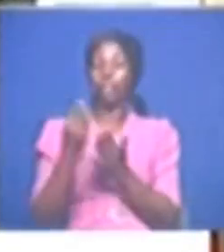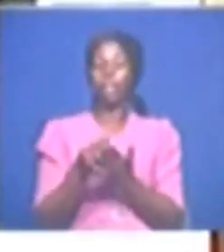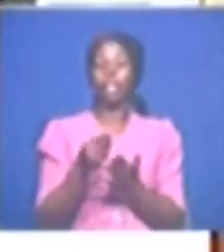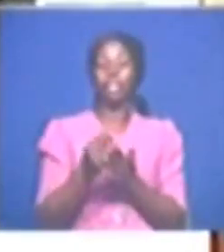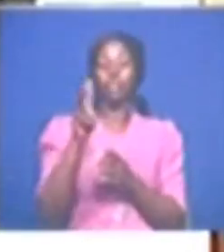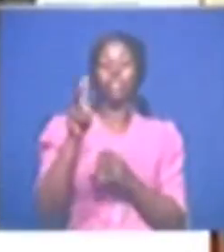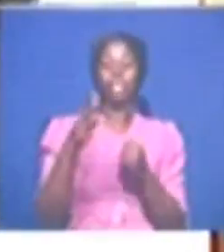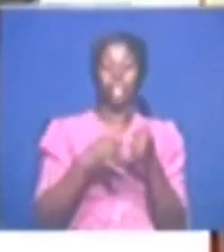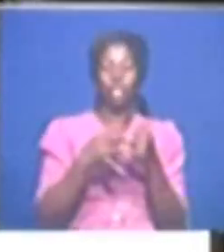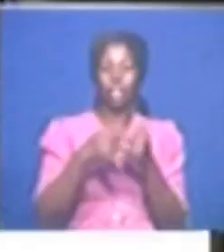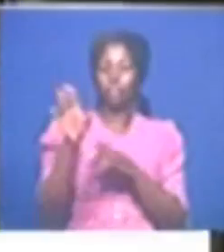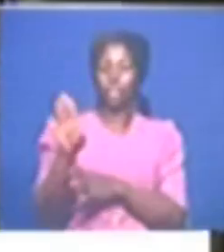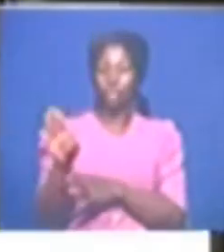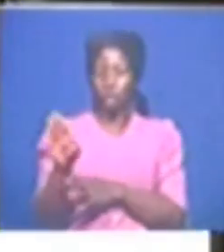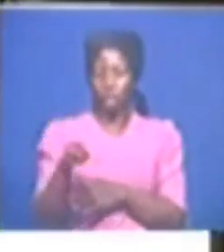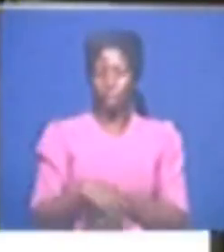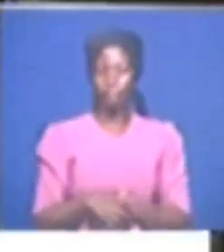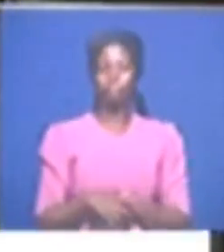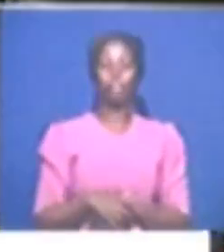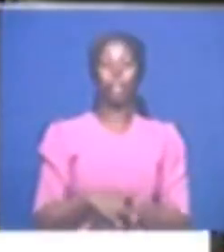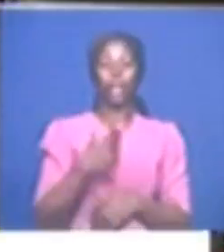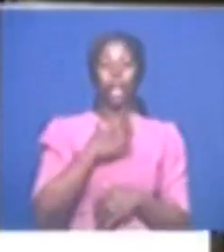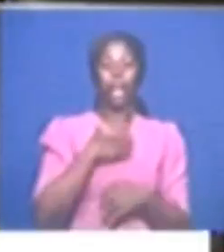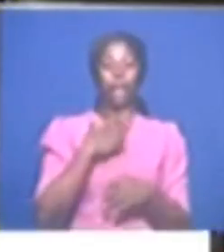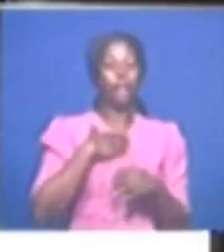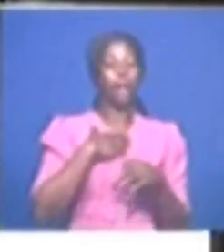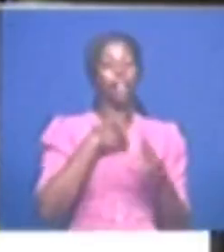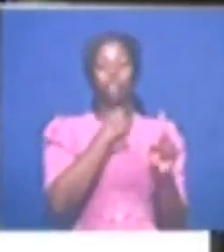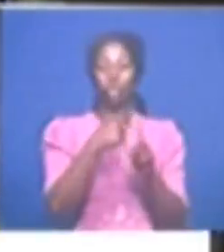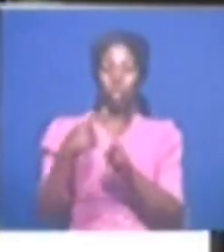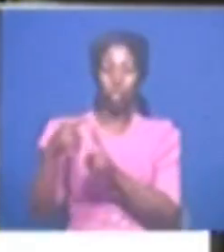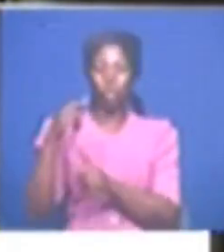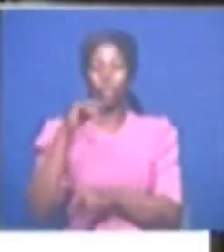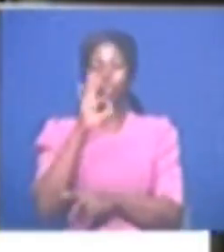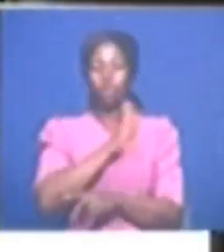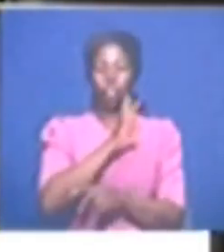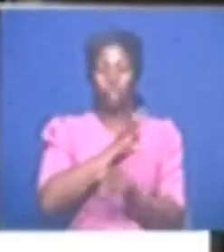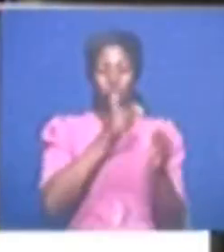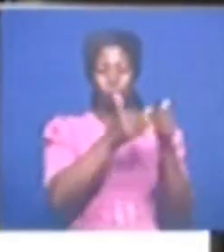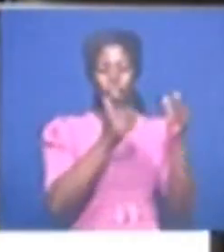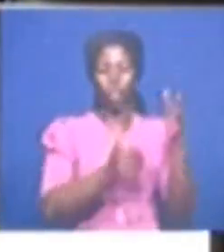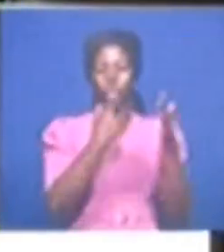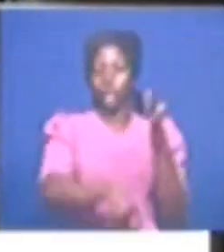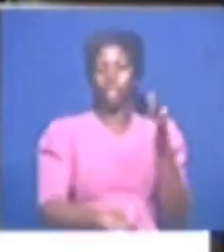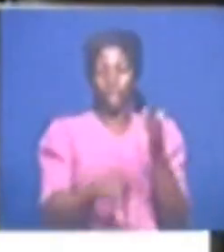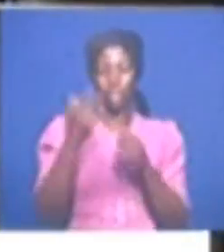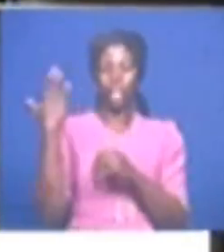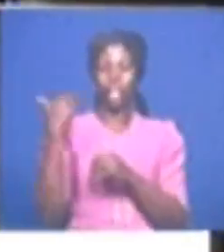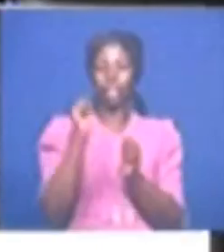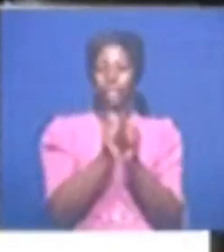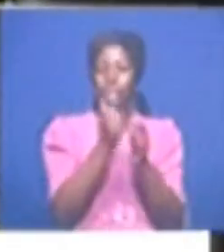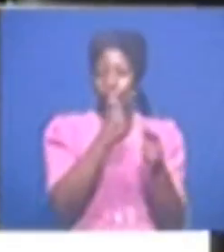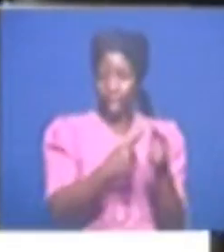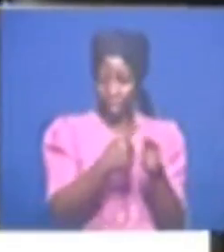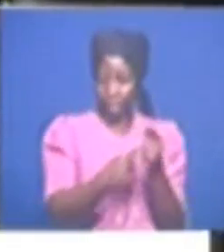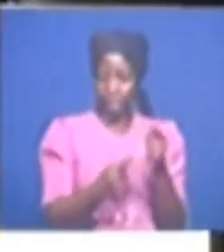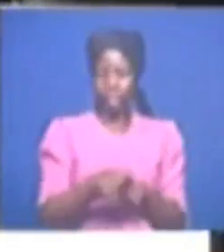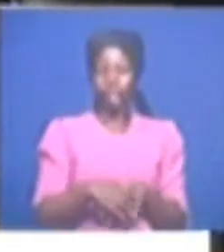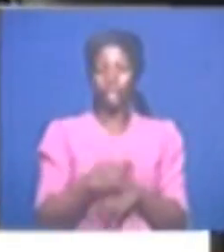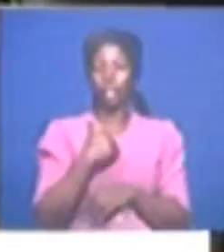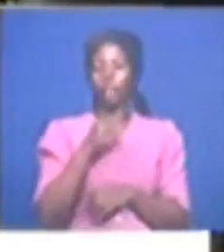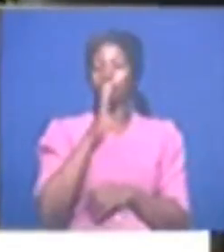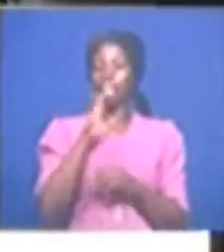28 billion. Our average profit before tax for the last 10 years has been